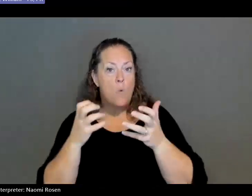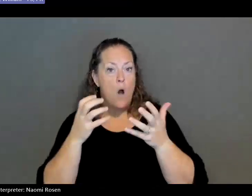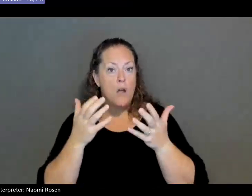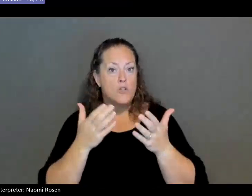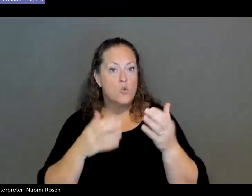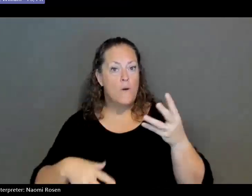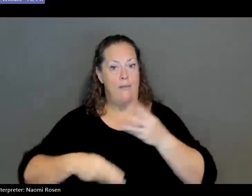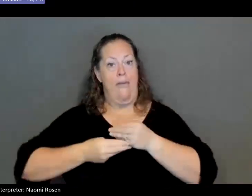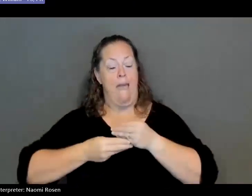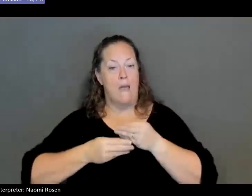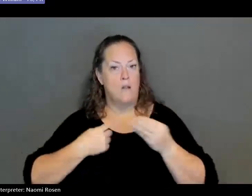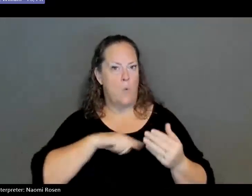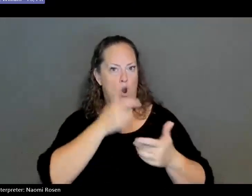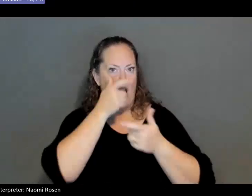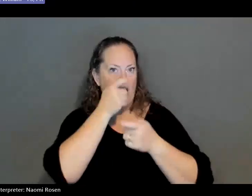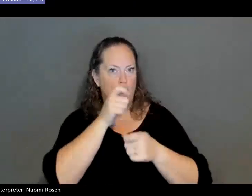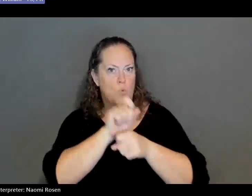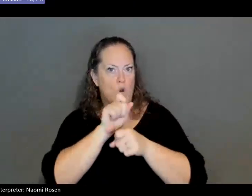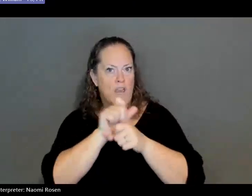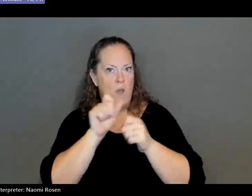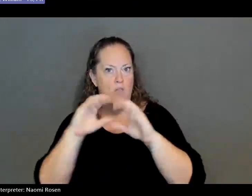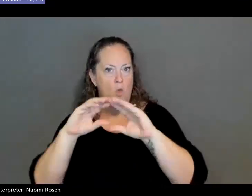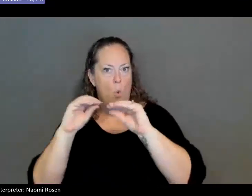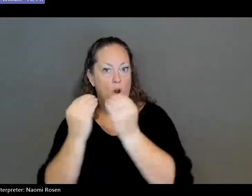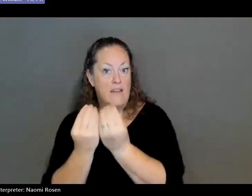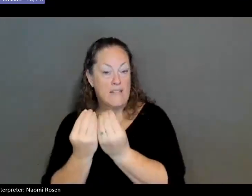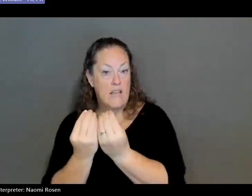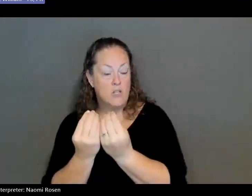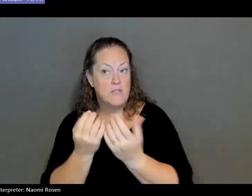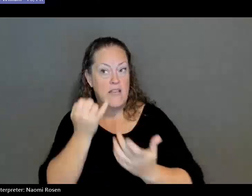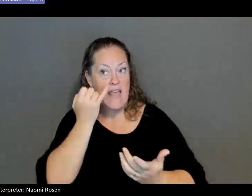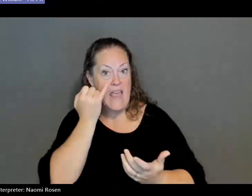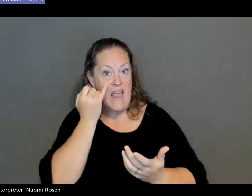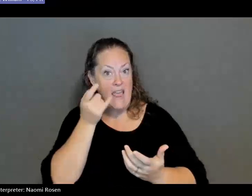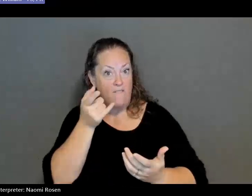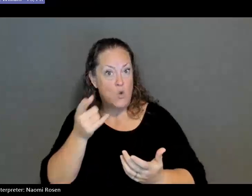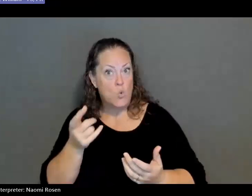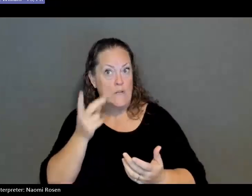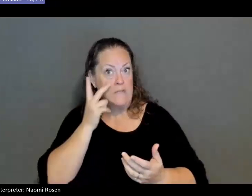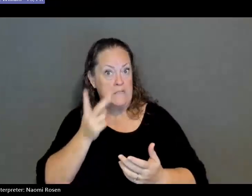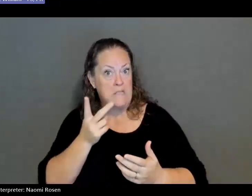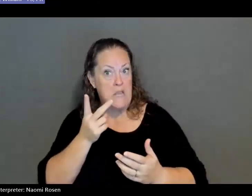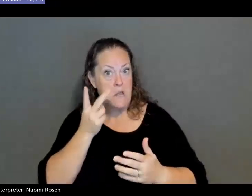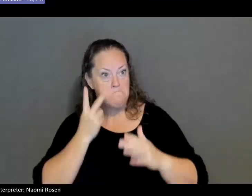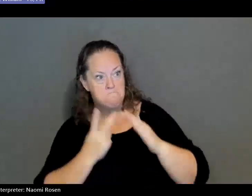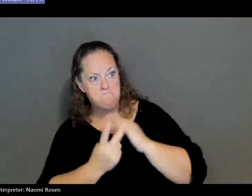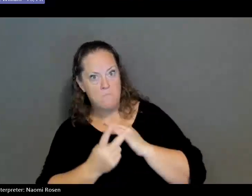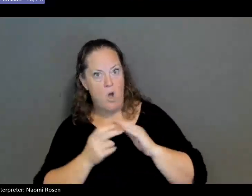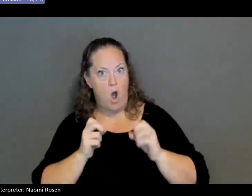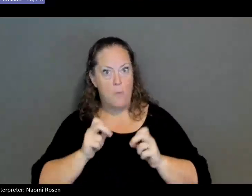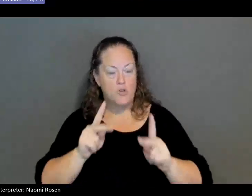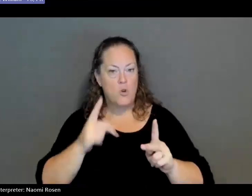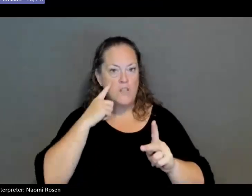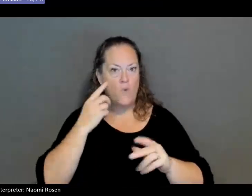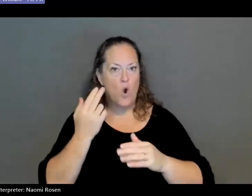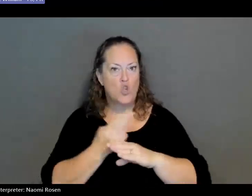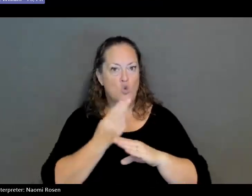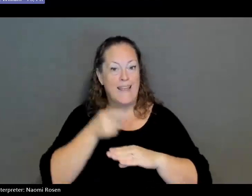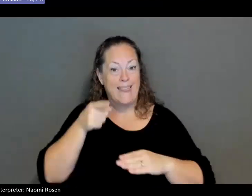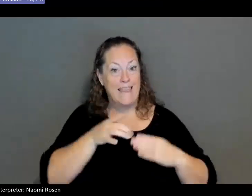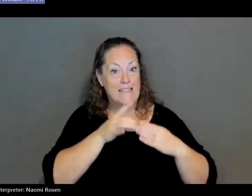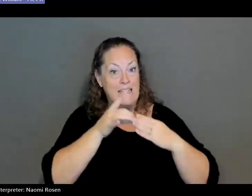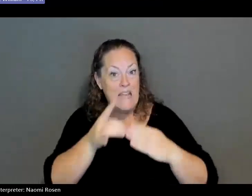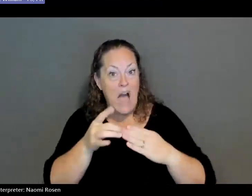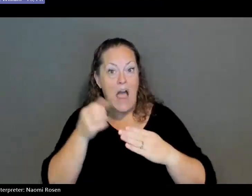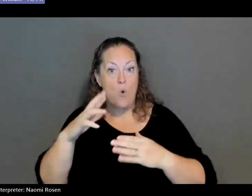organizations that might see some opportunities for using this guide or the process in their own work with farmers and